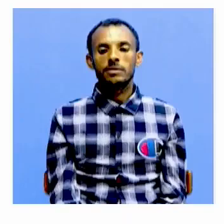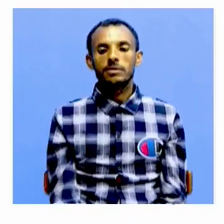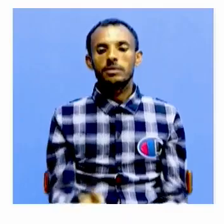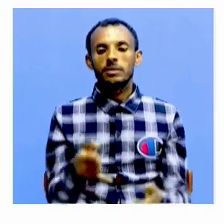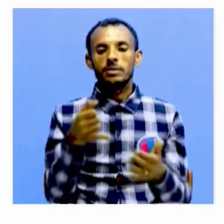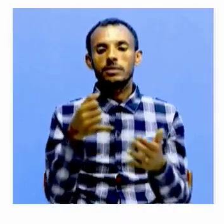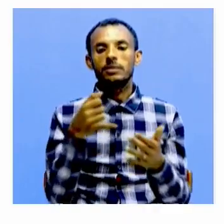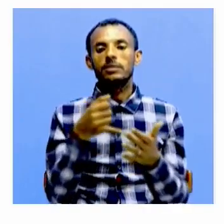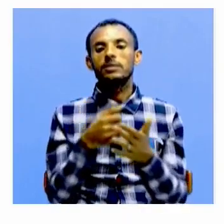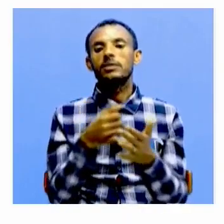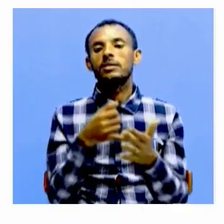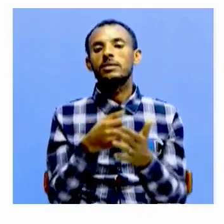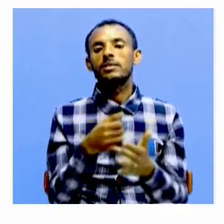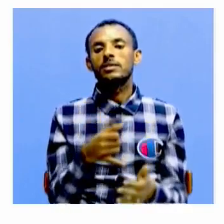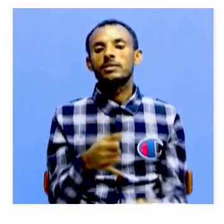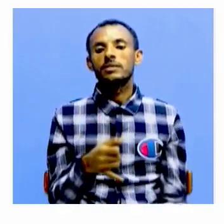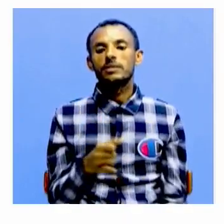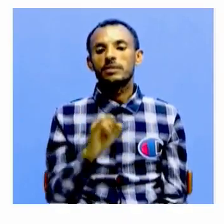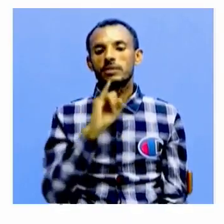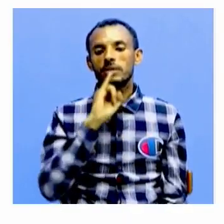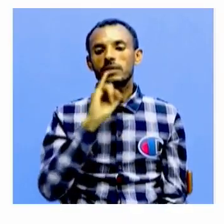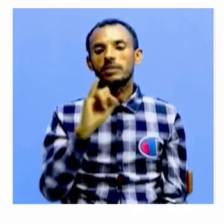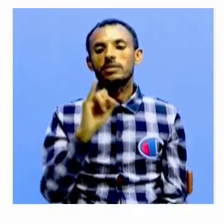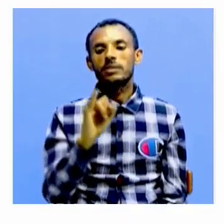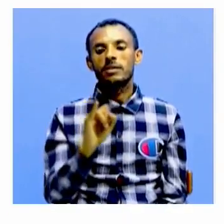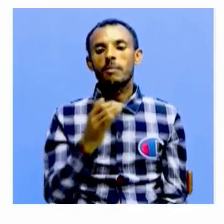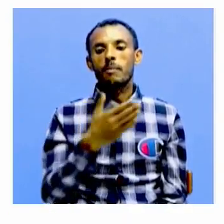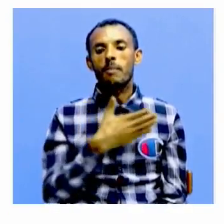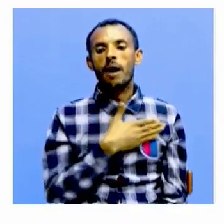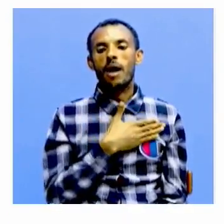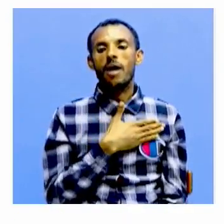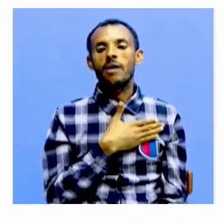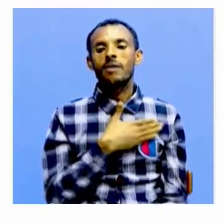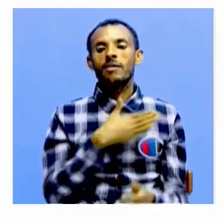it is my